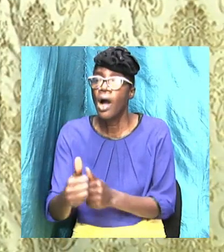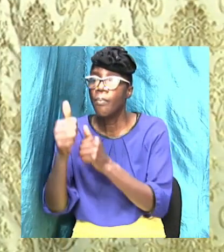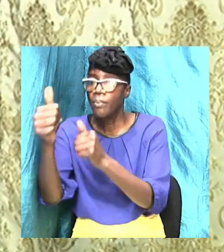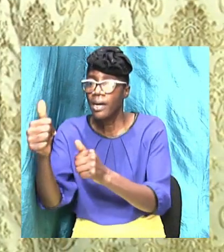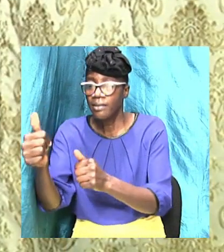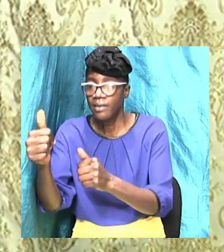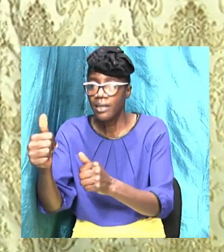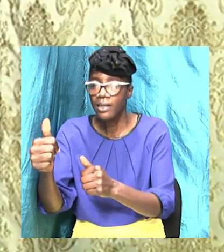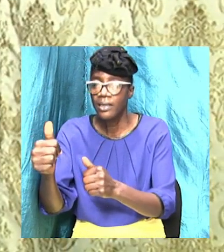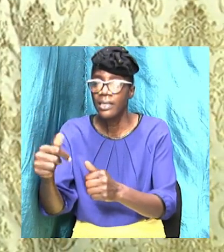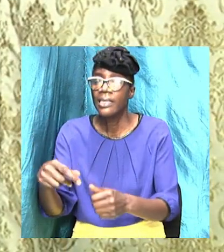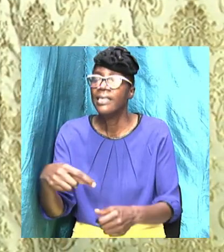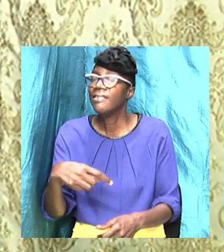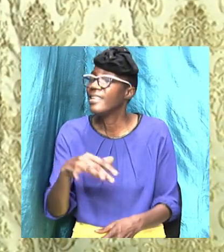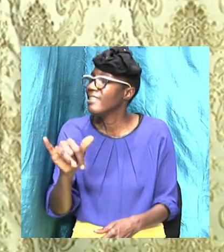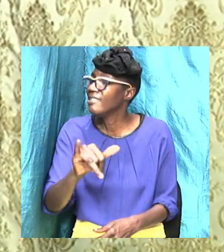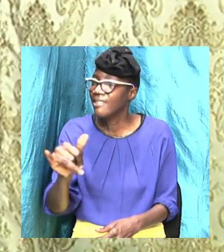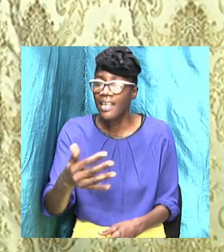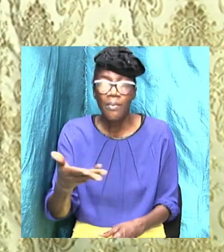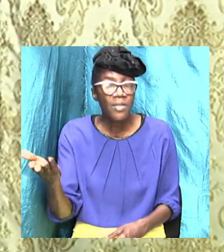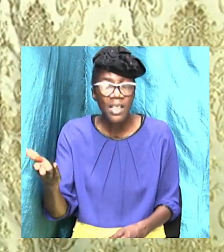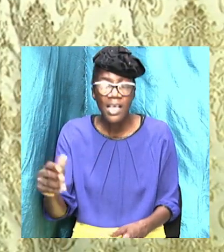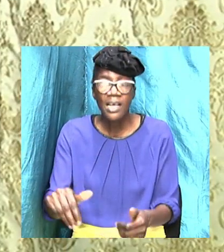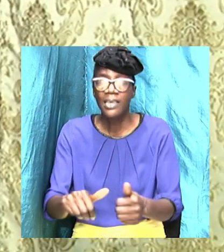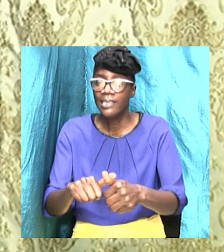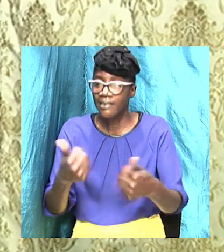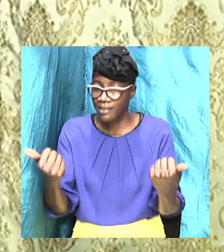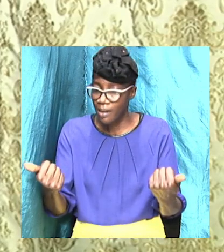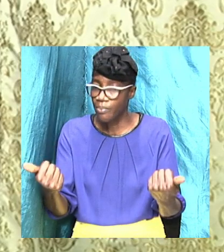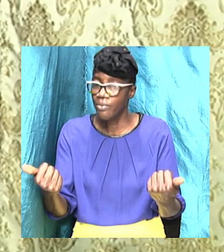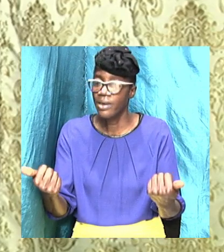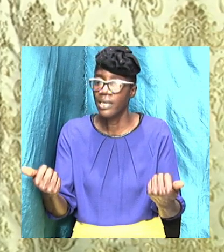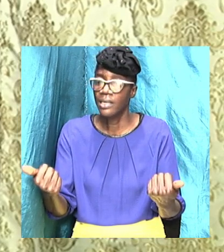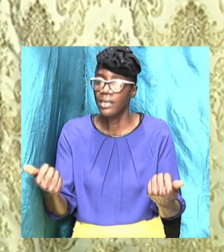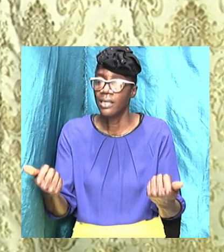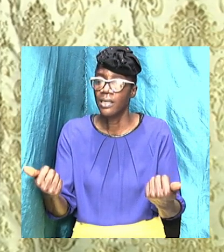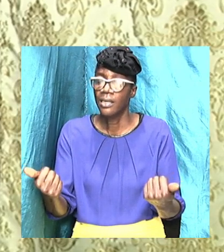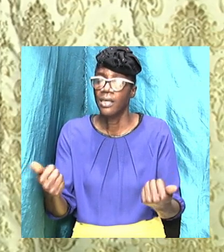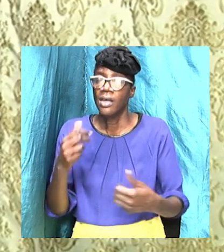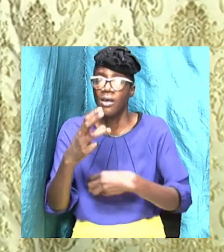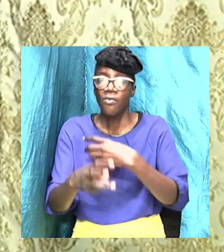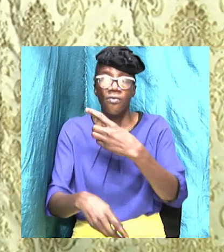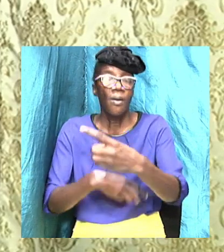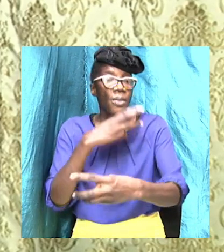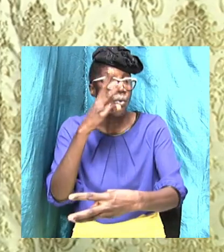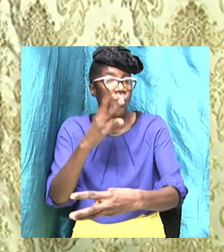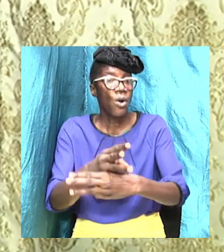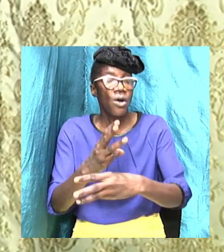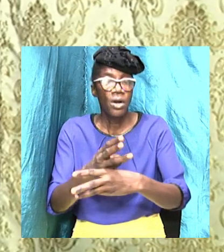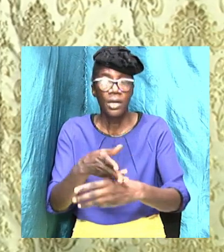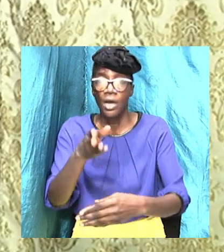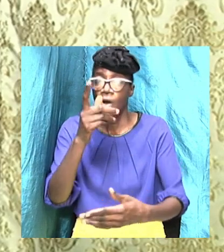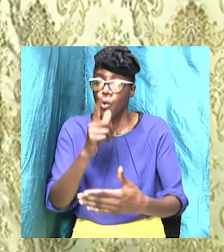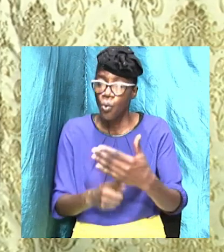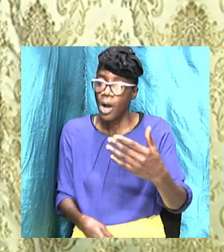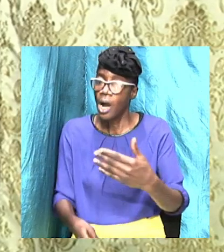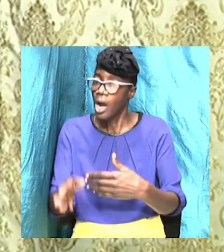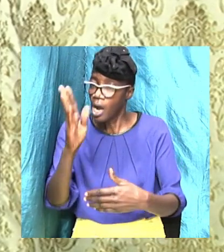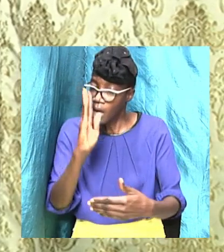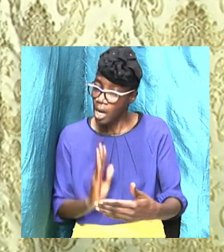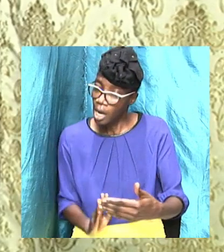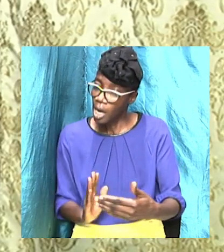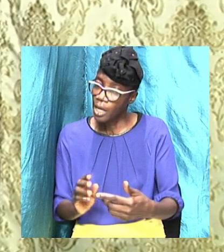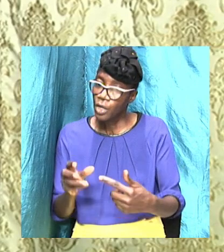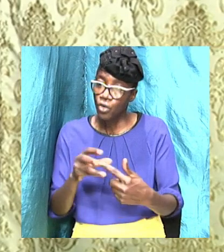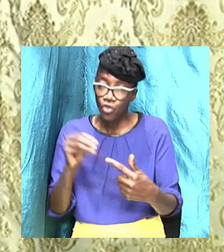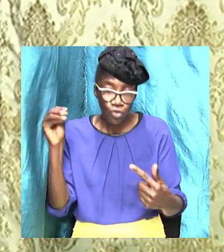they made emphasis on it, that look here, we're supposed to be separate and apart from the world. That which God chose, and him said, look here, if me